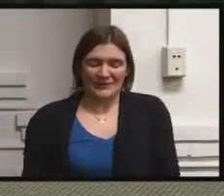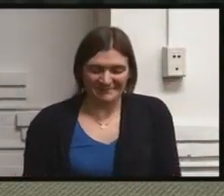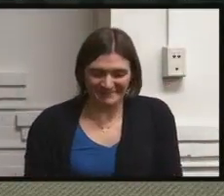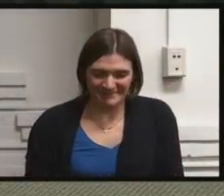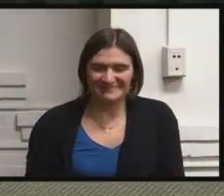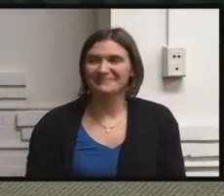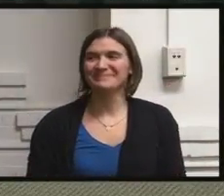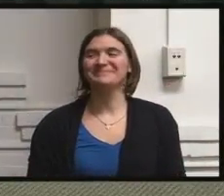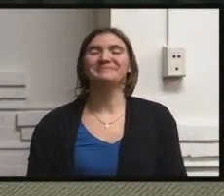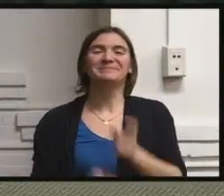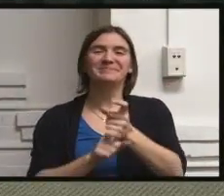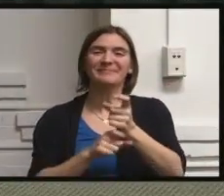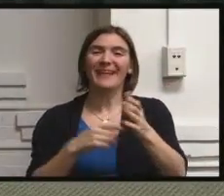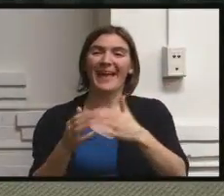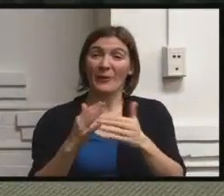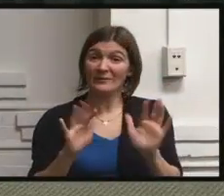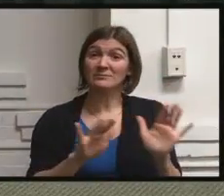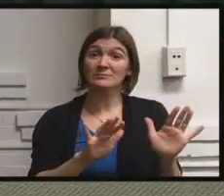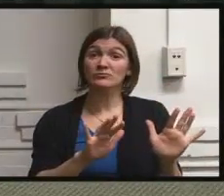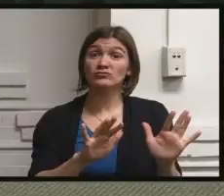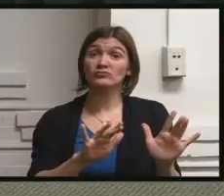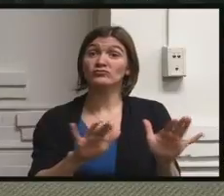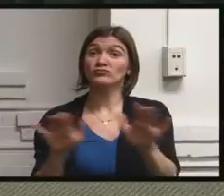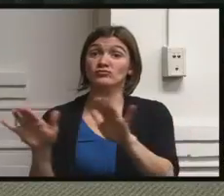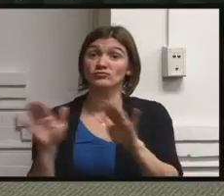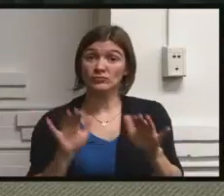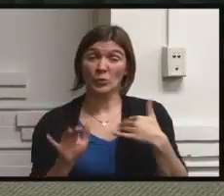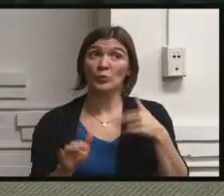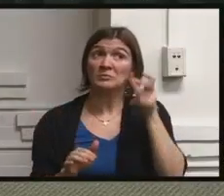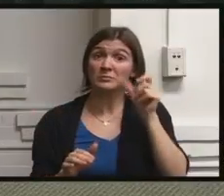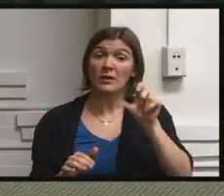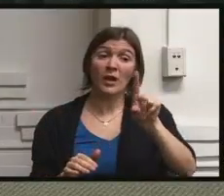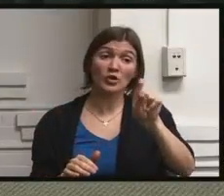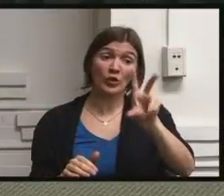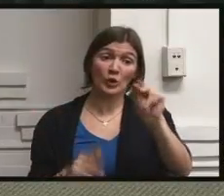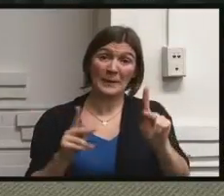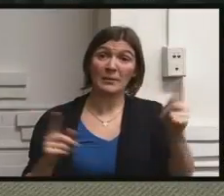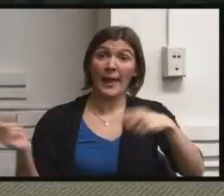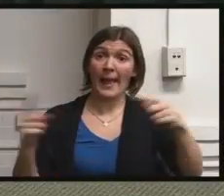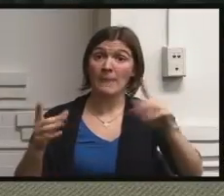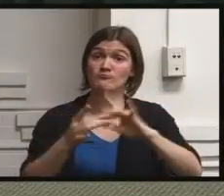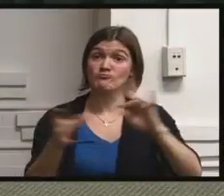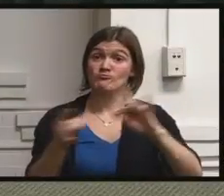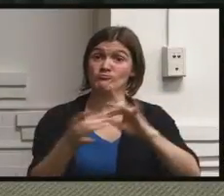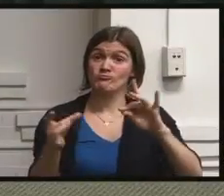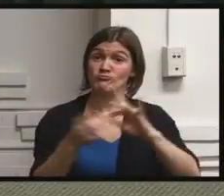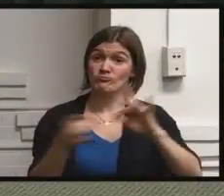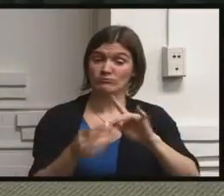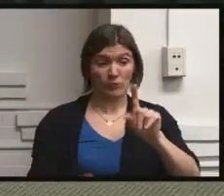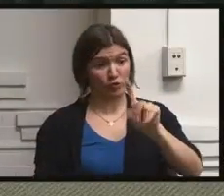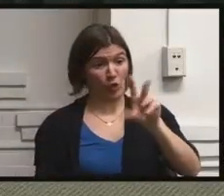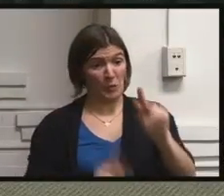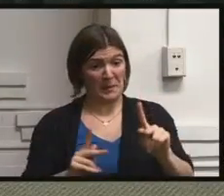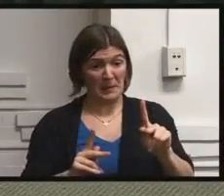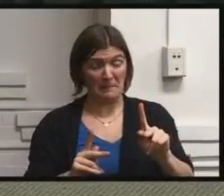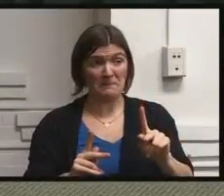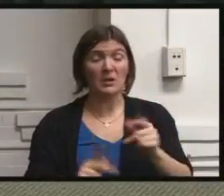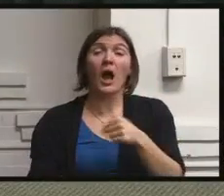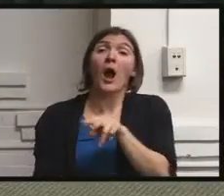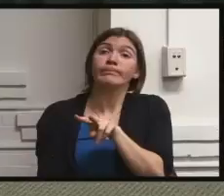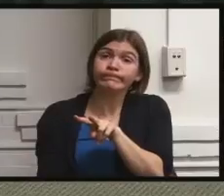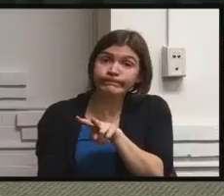Listening to feedback from the approximately 130 people who came out over the course of our three meetings and sitting